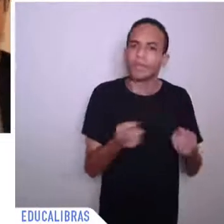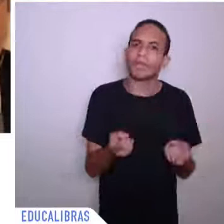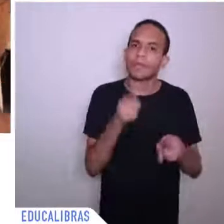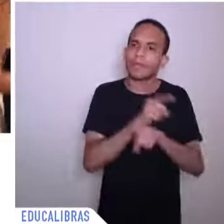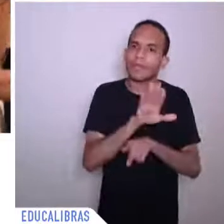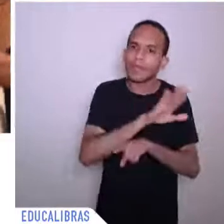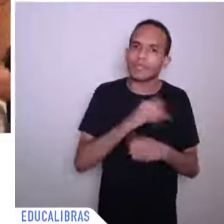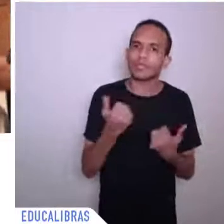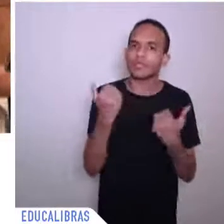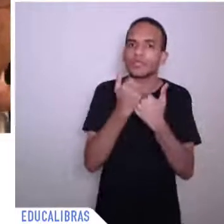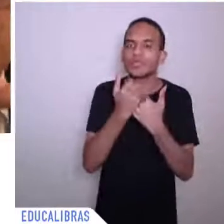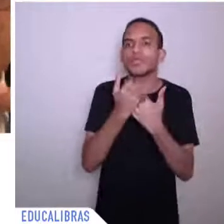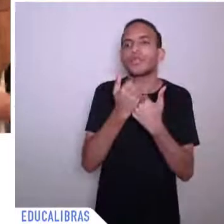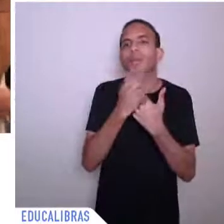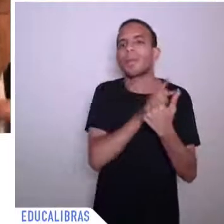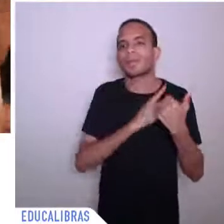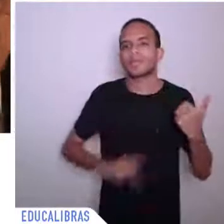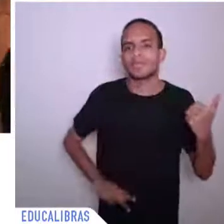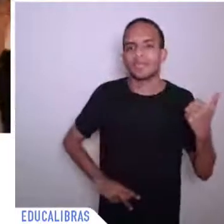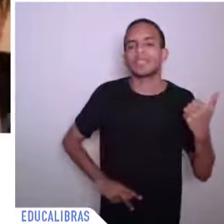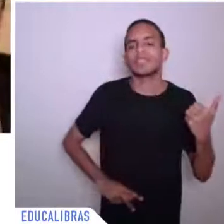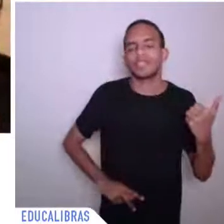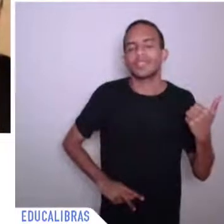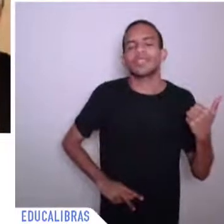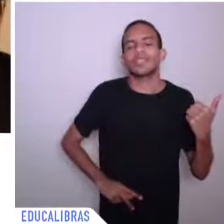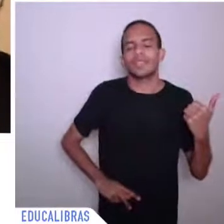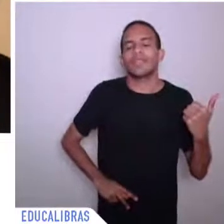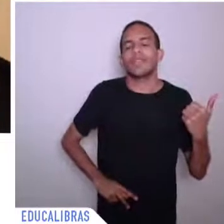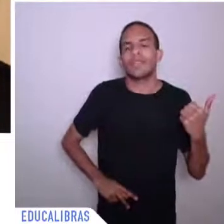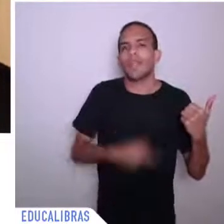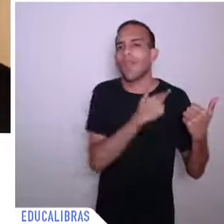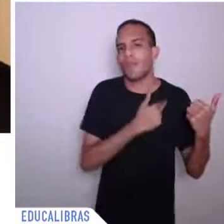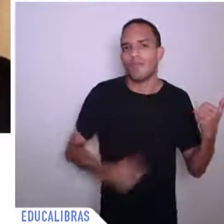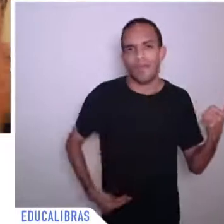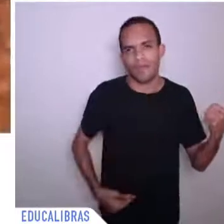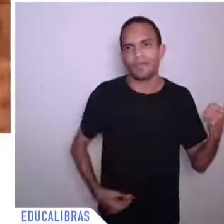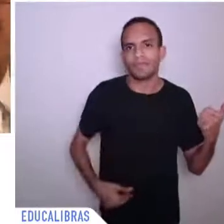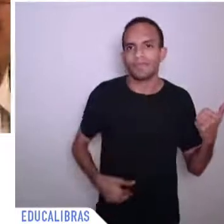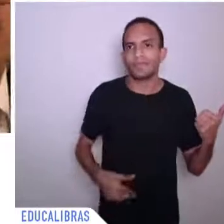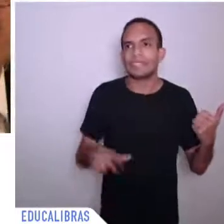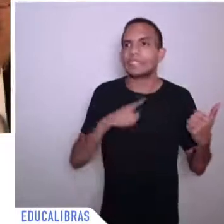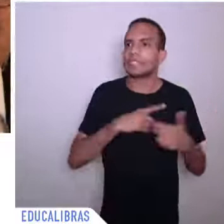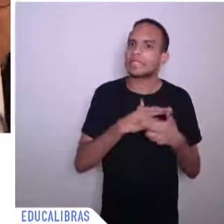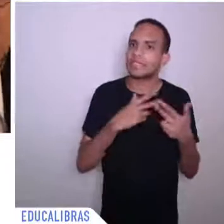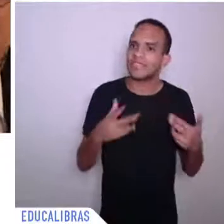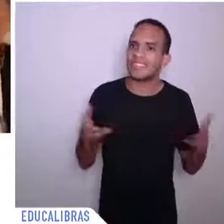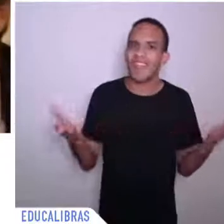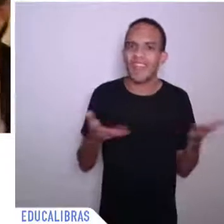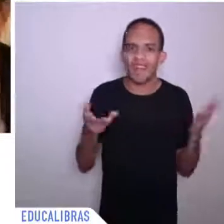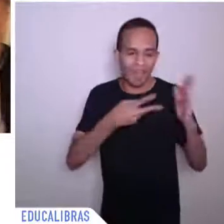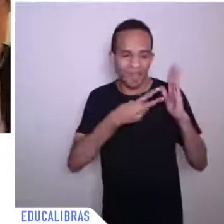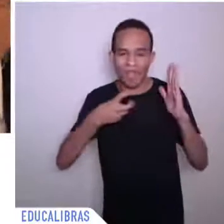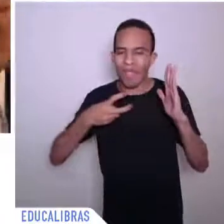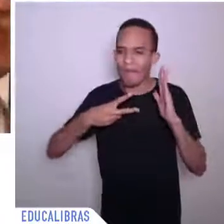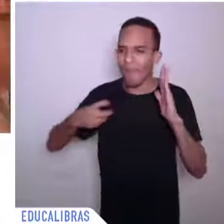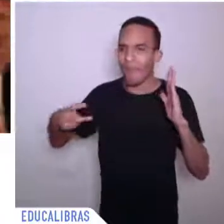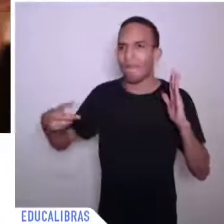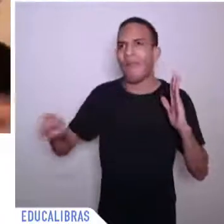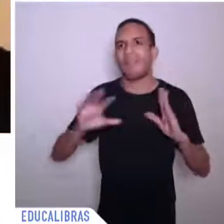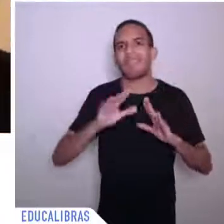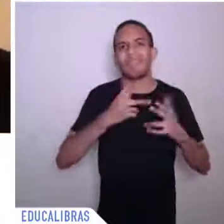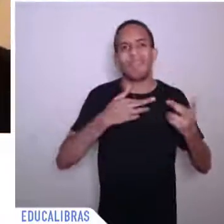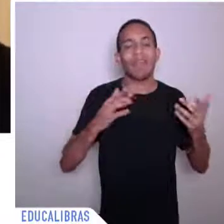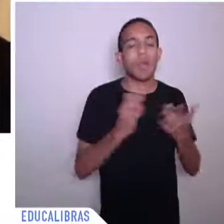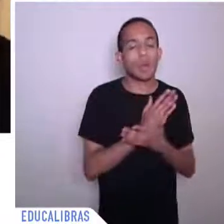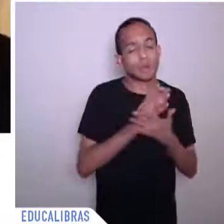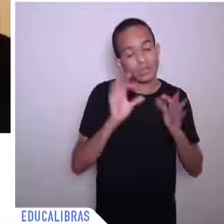to balance the political situation, and there is a responsibility, a crime that has to be